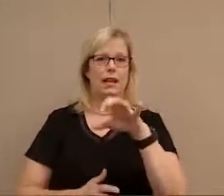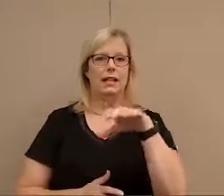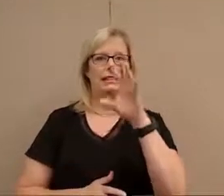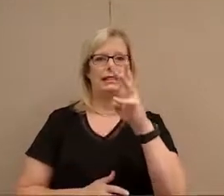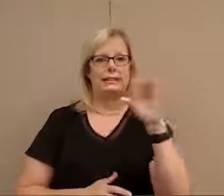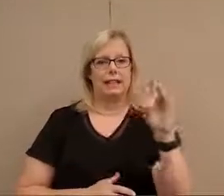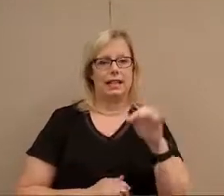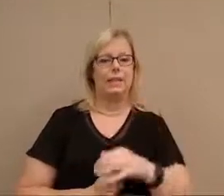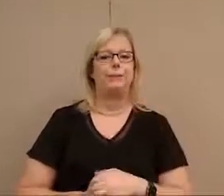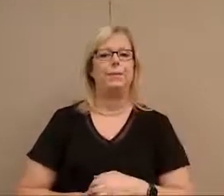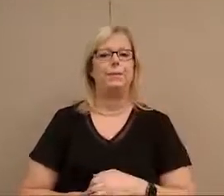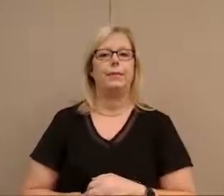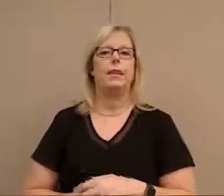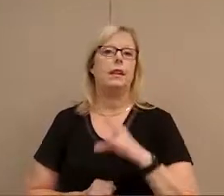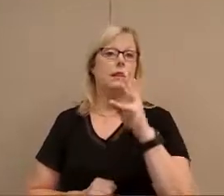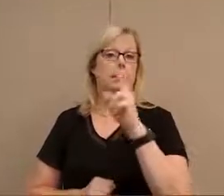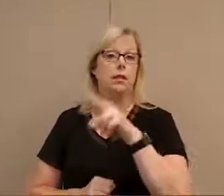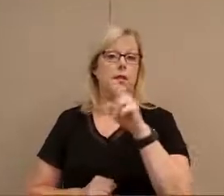1968.